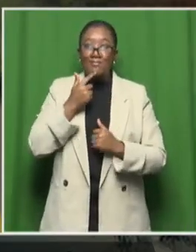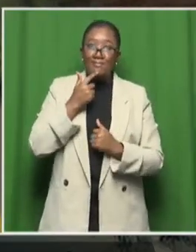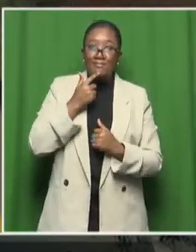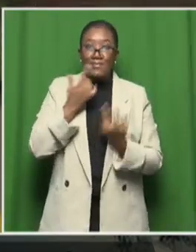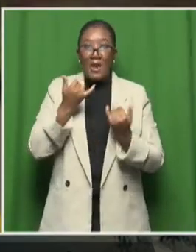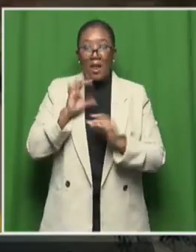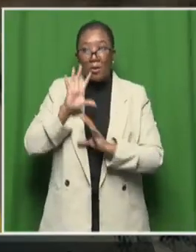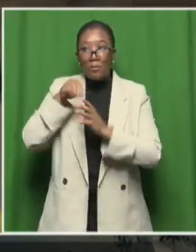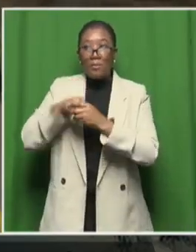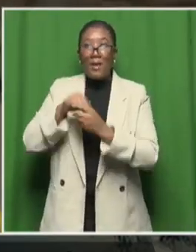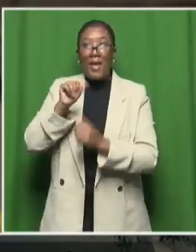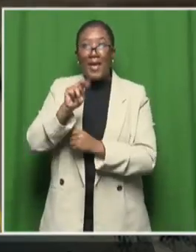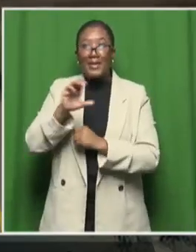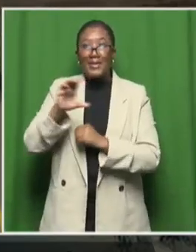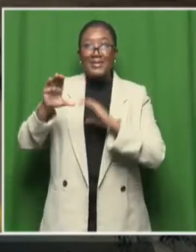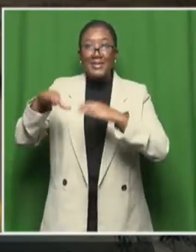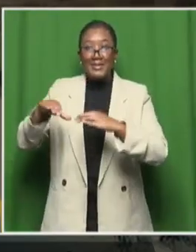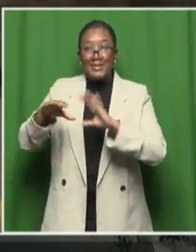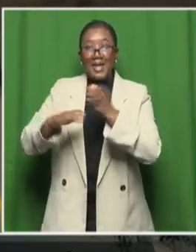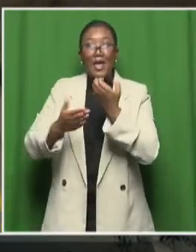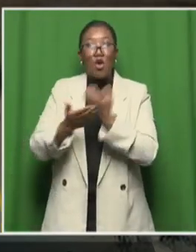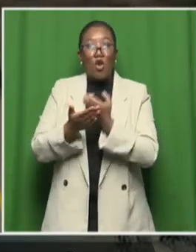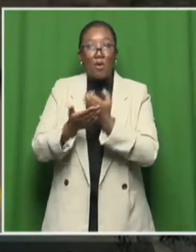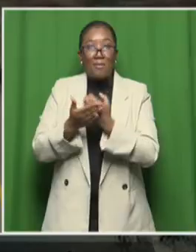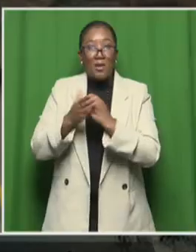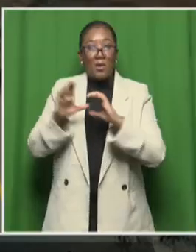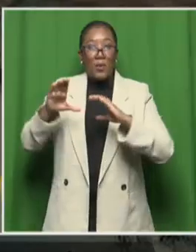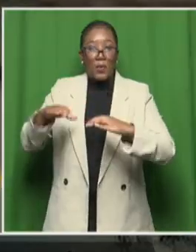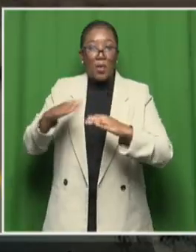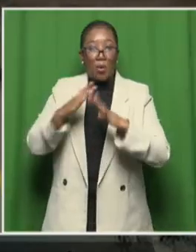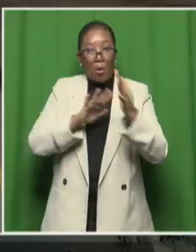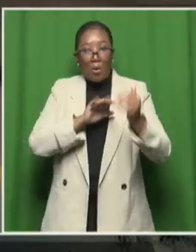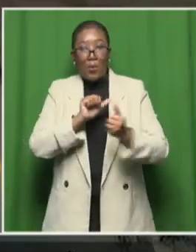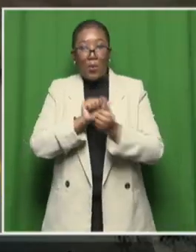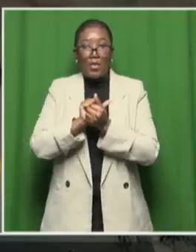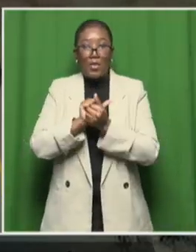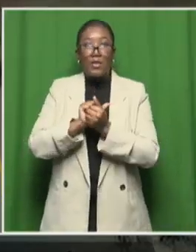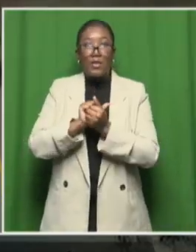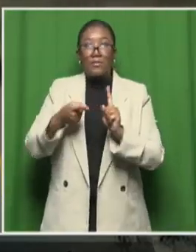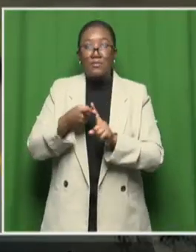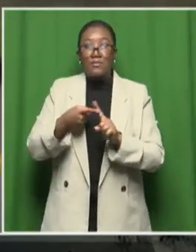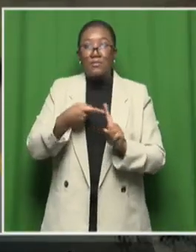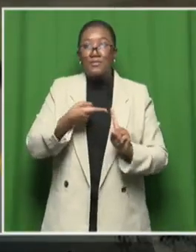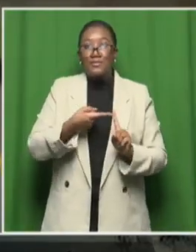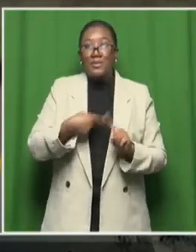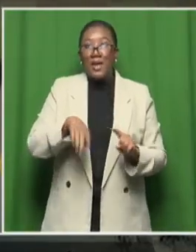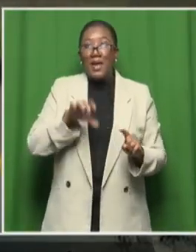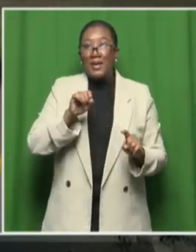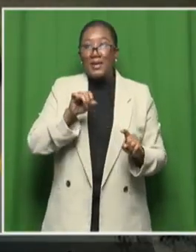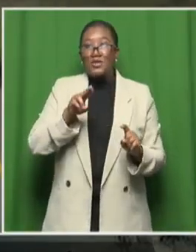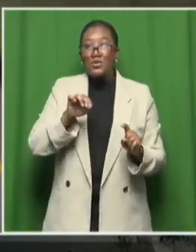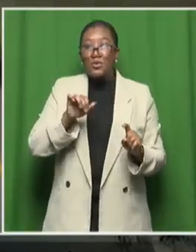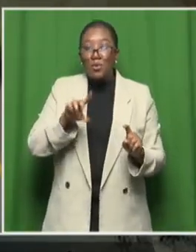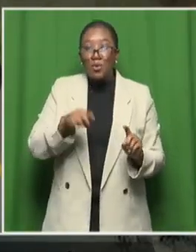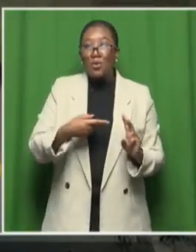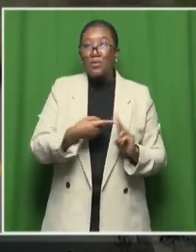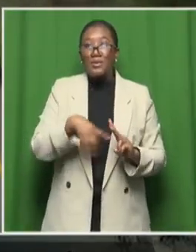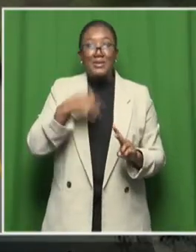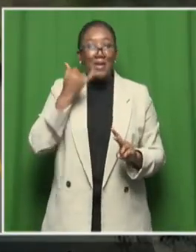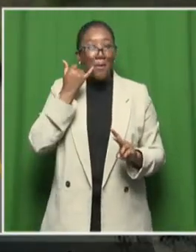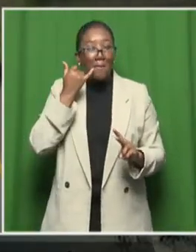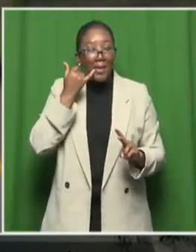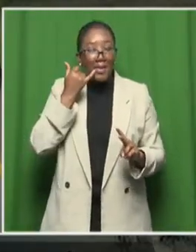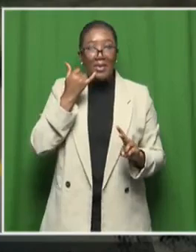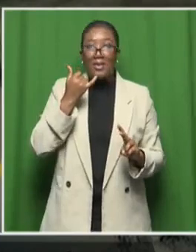the ANC economic cluster, working with people like Max Sisulu, Thabo Mbeki, the